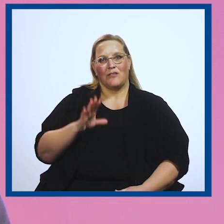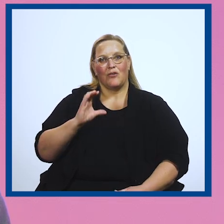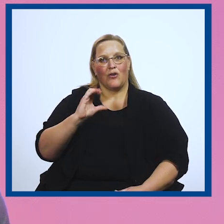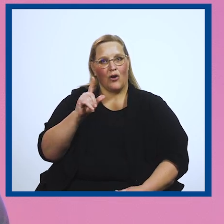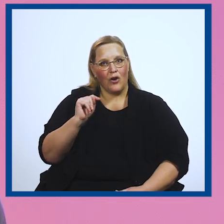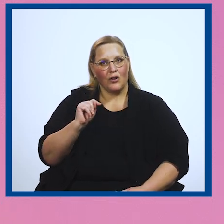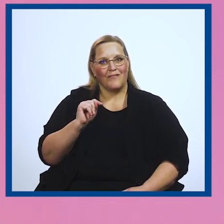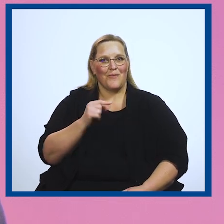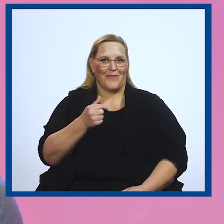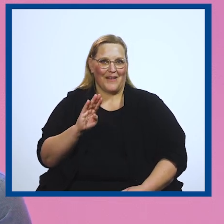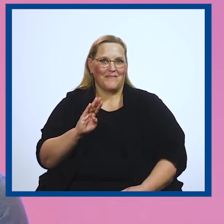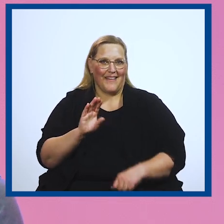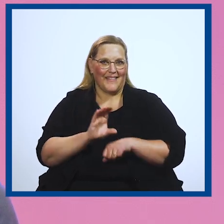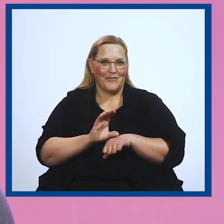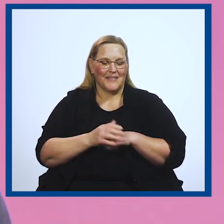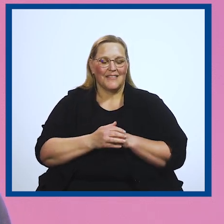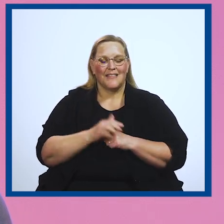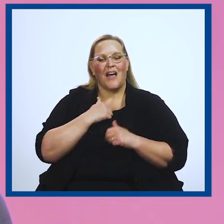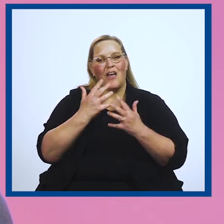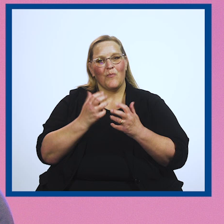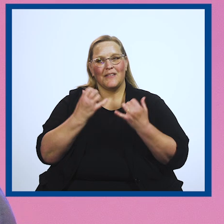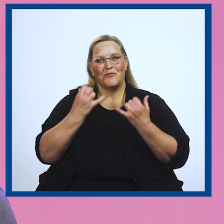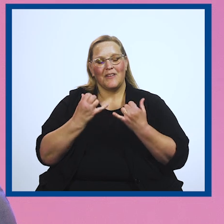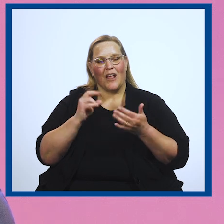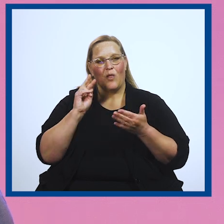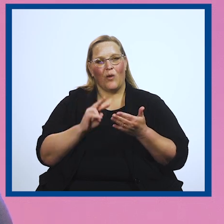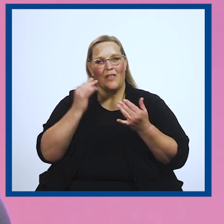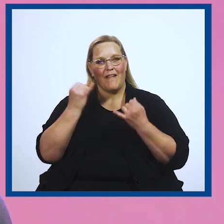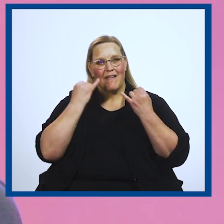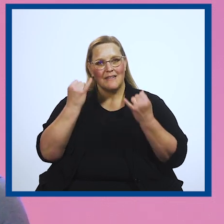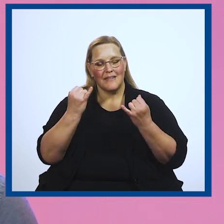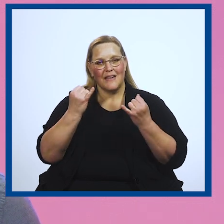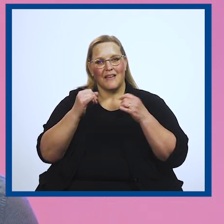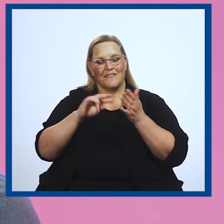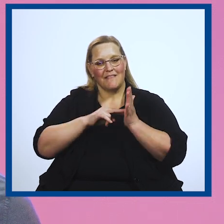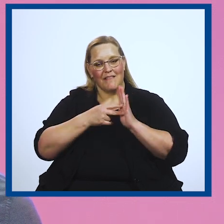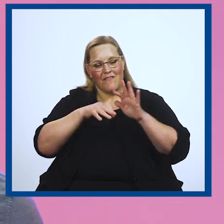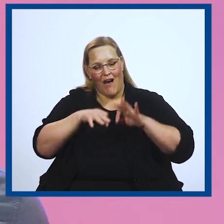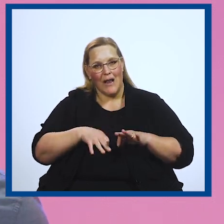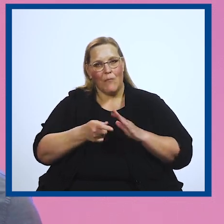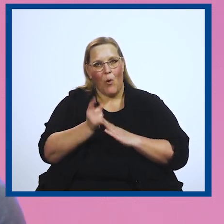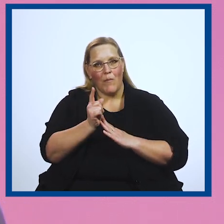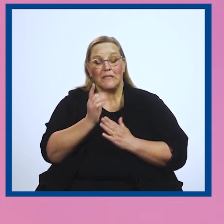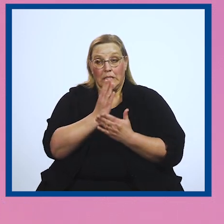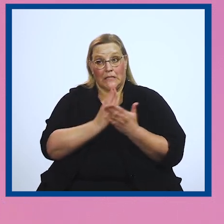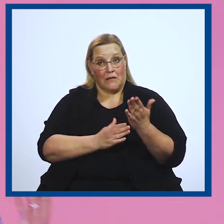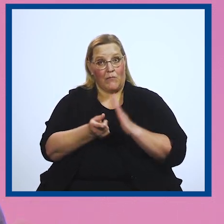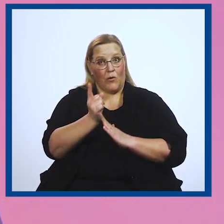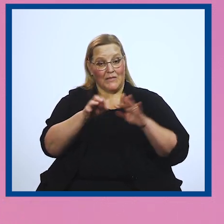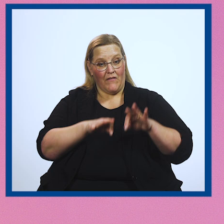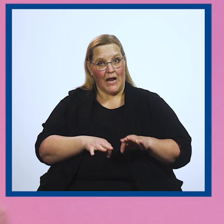and I just want to take a minute today to look at this idea of defining moments. You know, some defining moments,